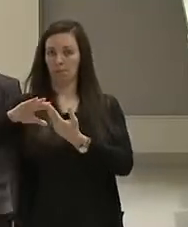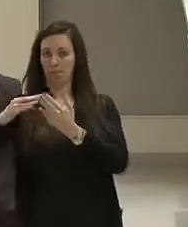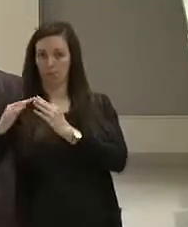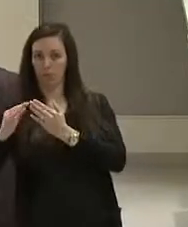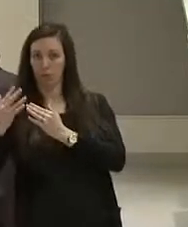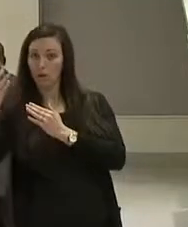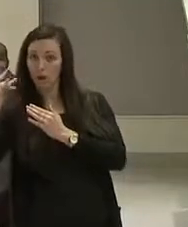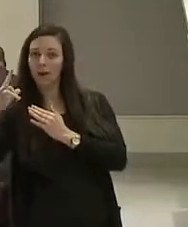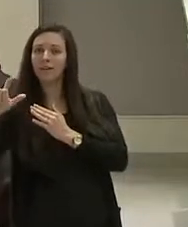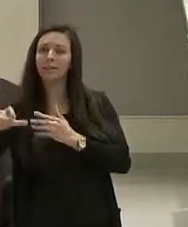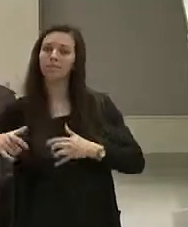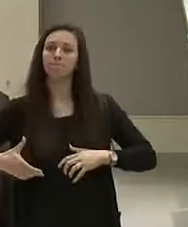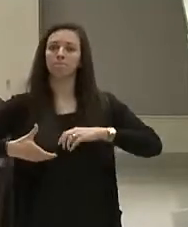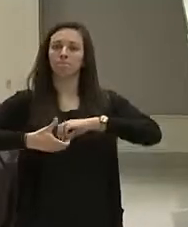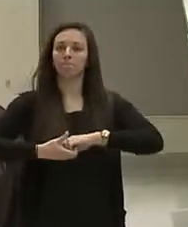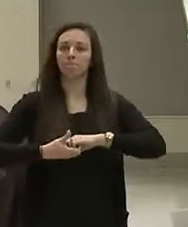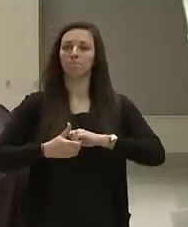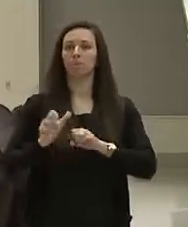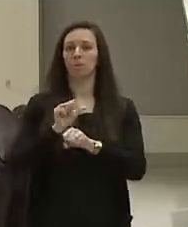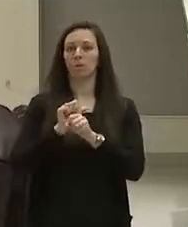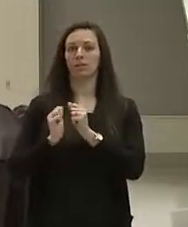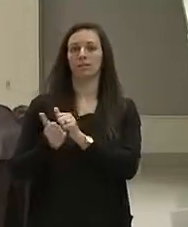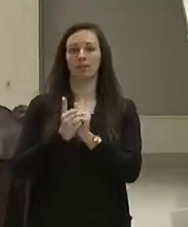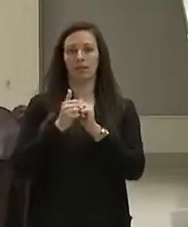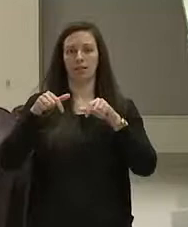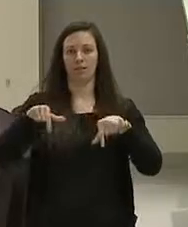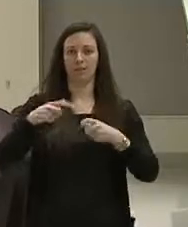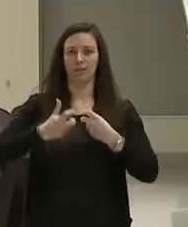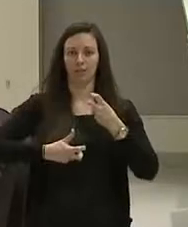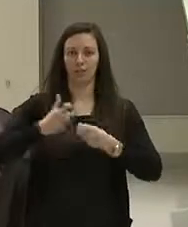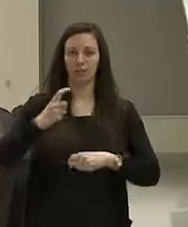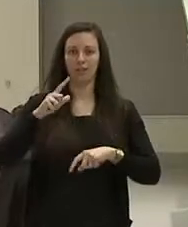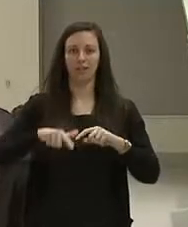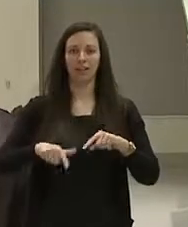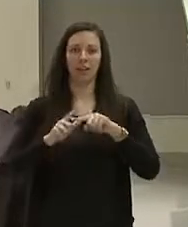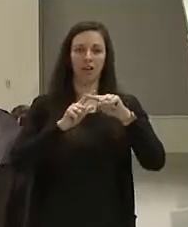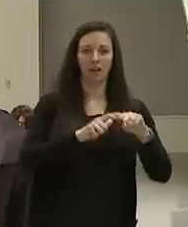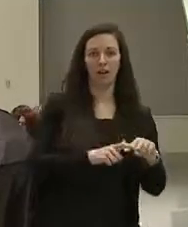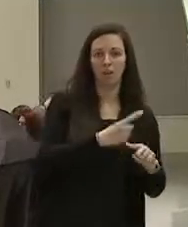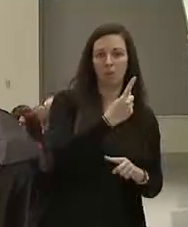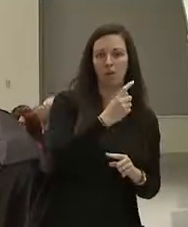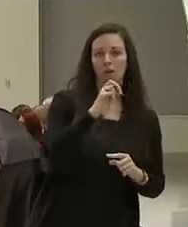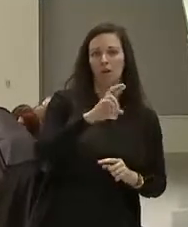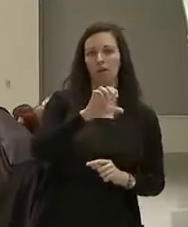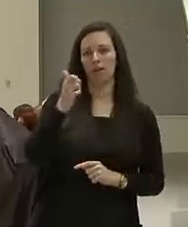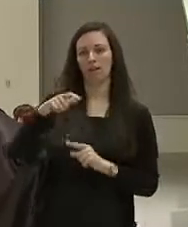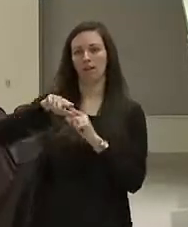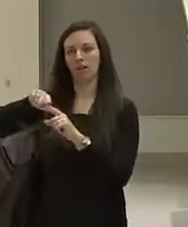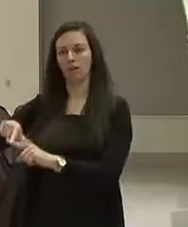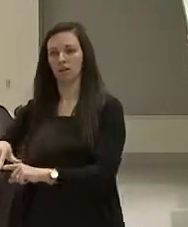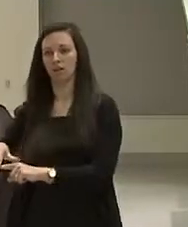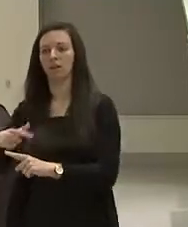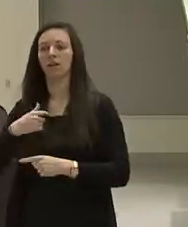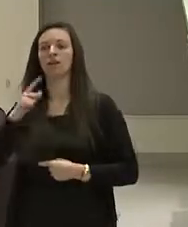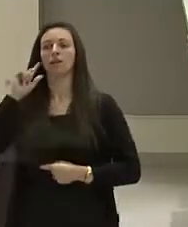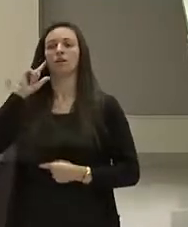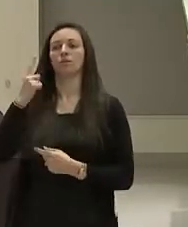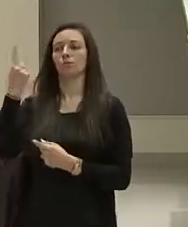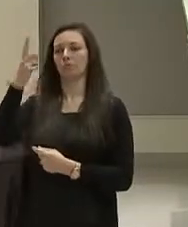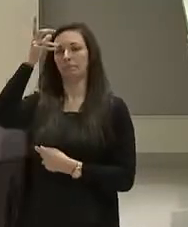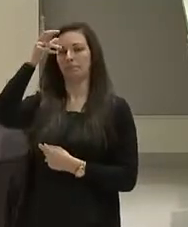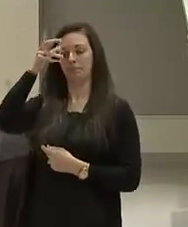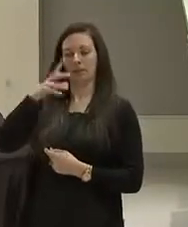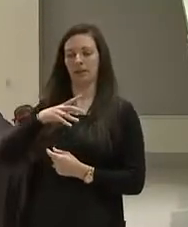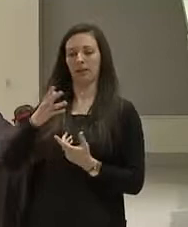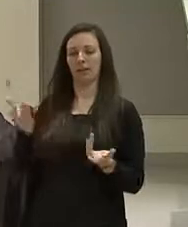together on this issue. It can't be one side or the other side. I heard the gentleman who's just up here for public comments talking